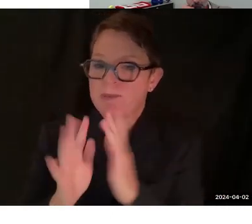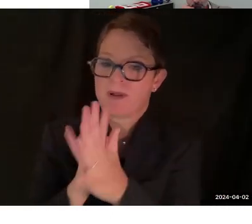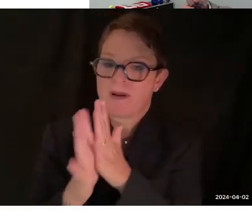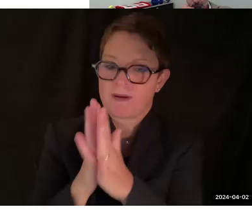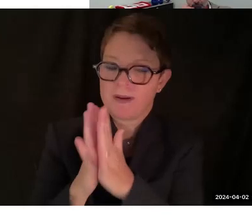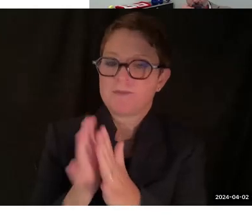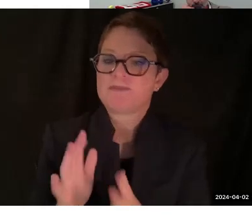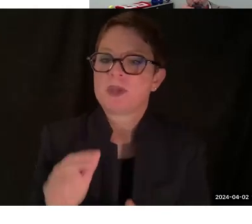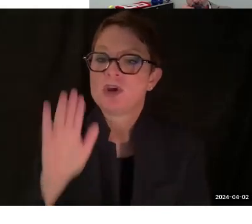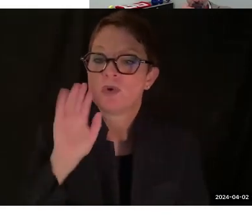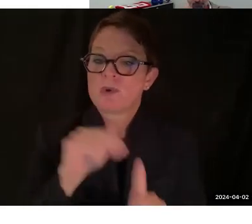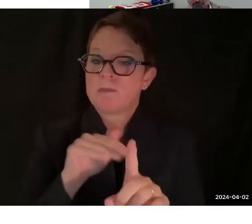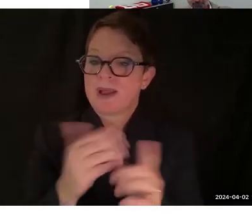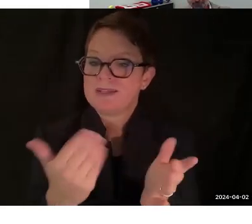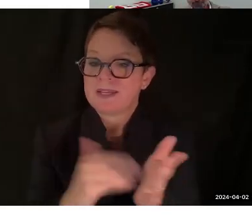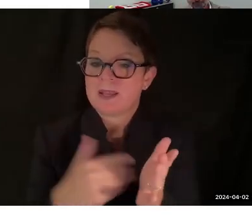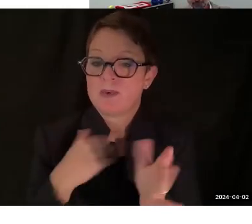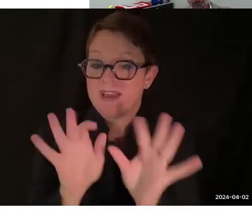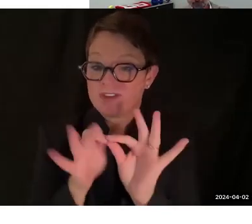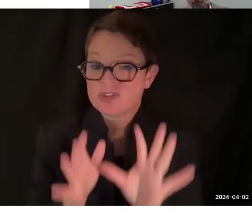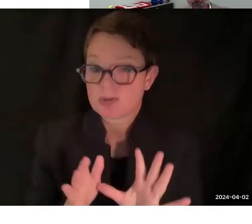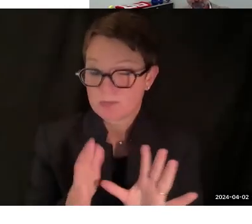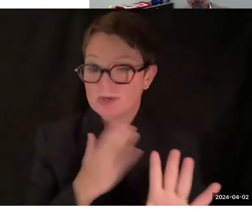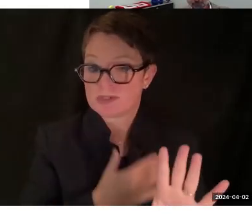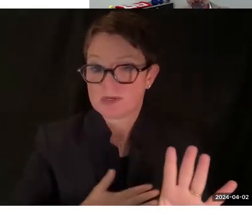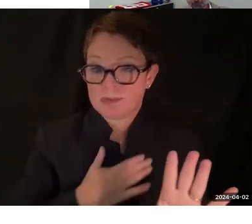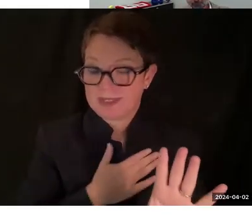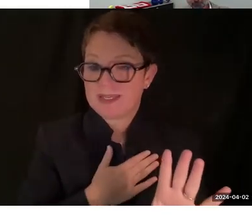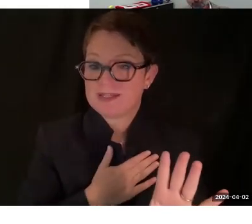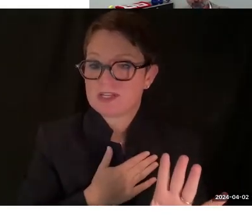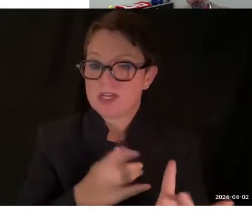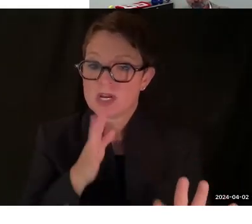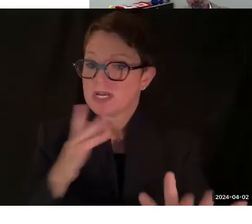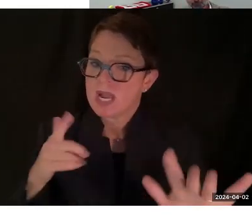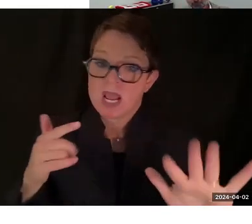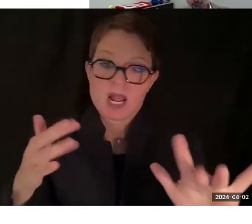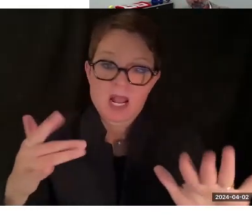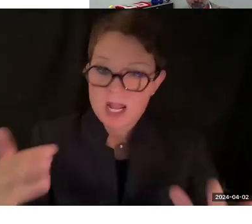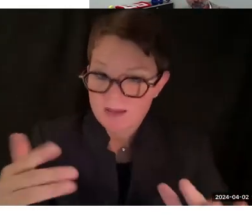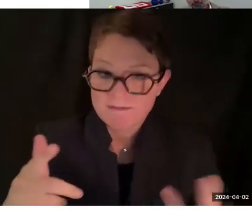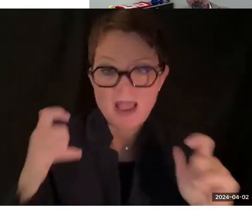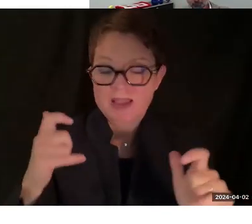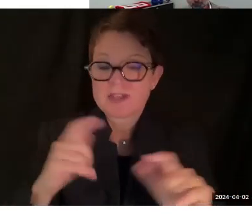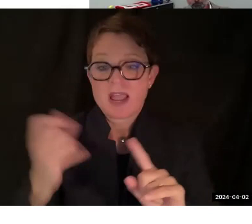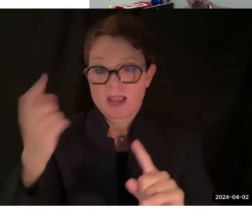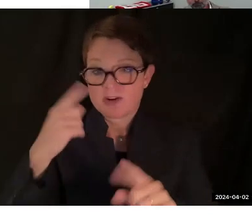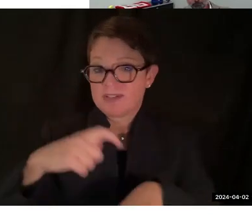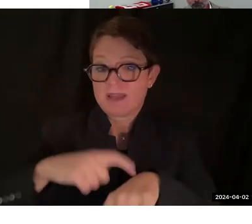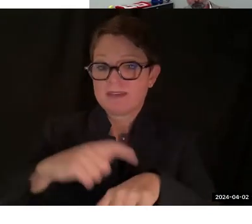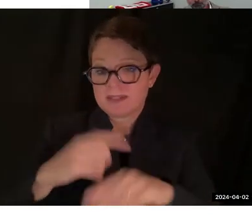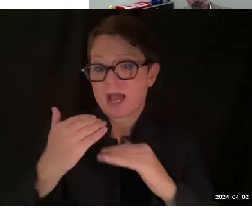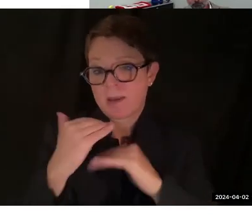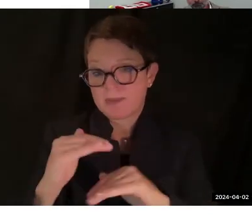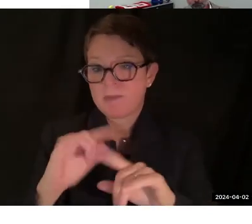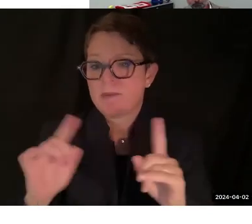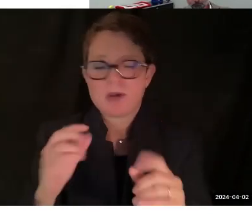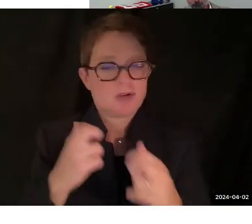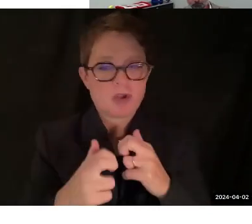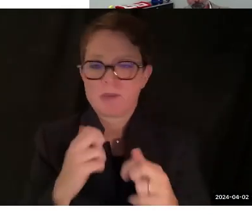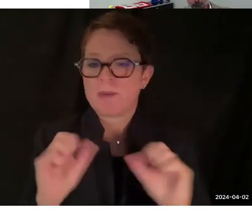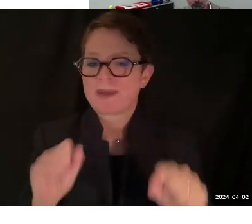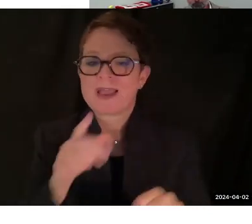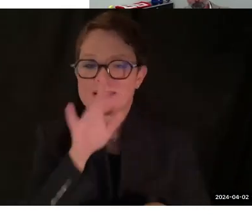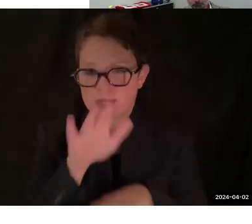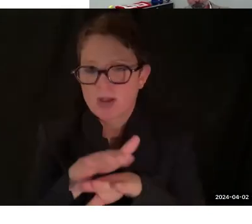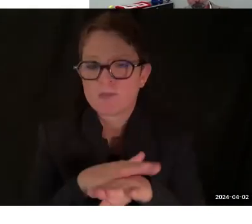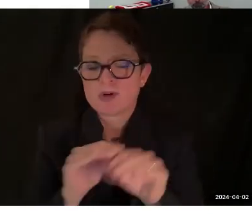Just a reminder again, we do have interpreters, so you're kind of moving very quickly, and I understand the timeline. No problem. I can slow